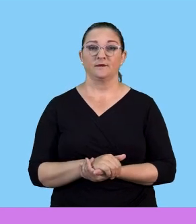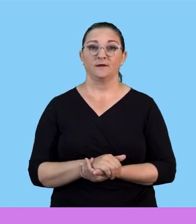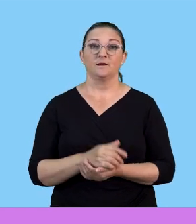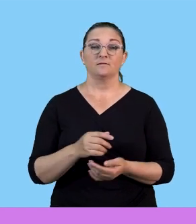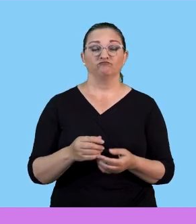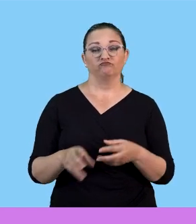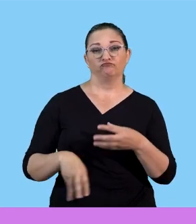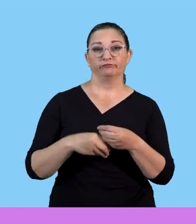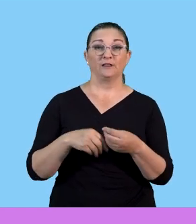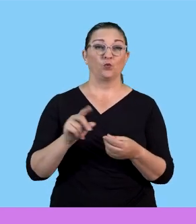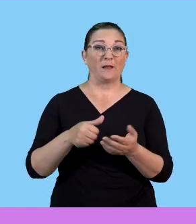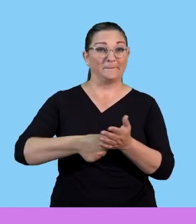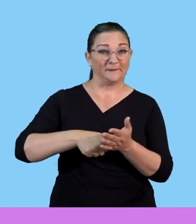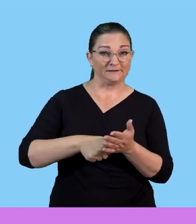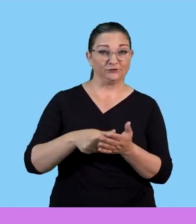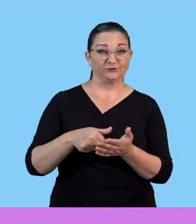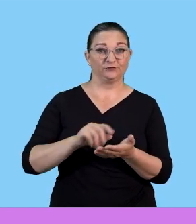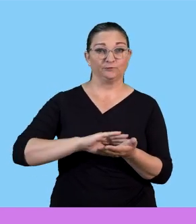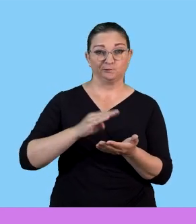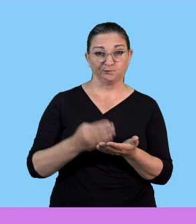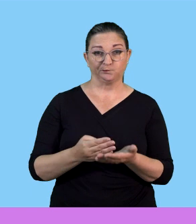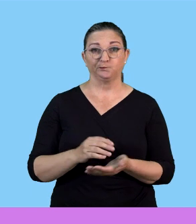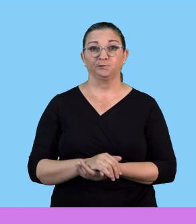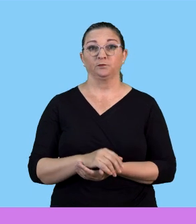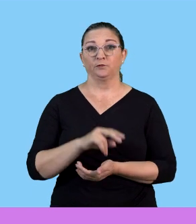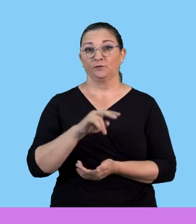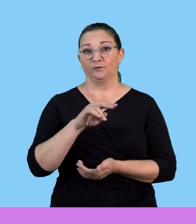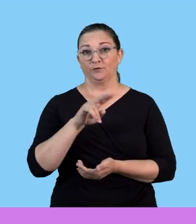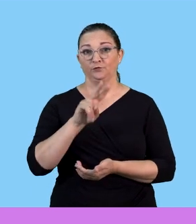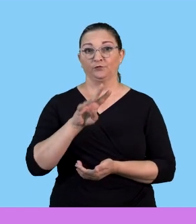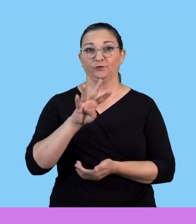3578 plus the pension fund